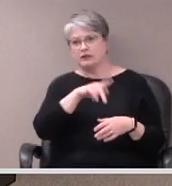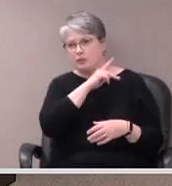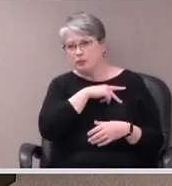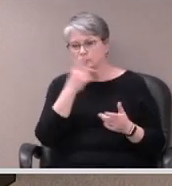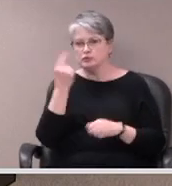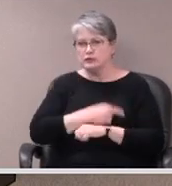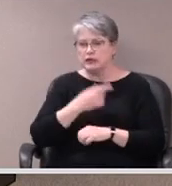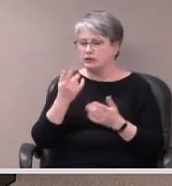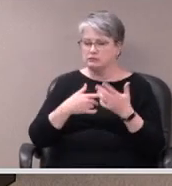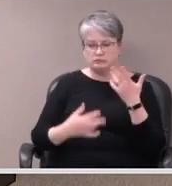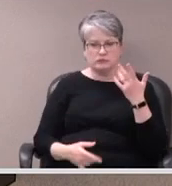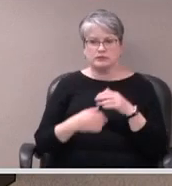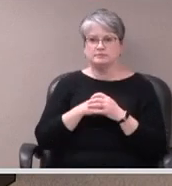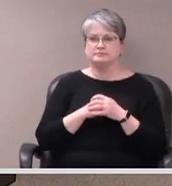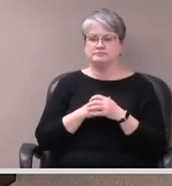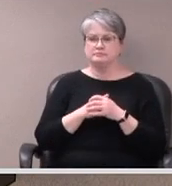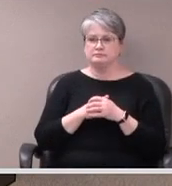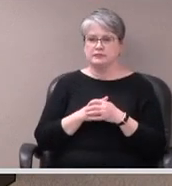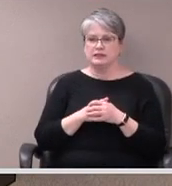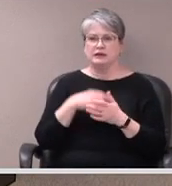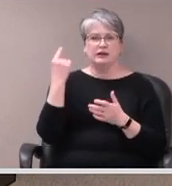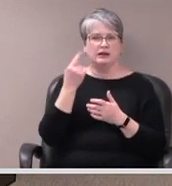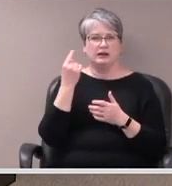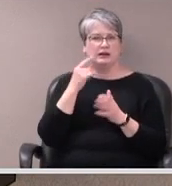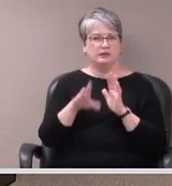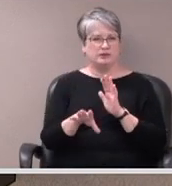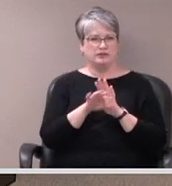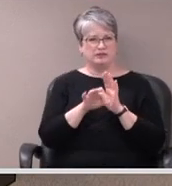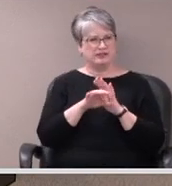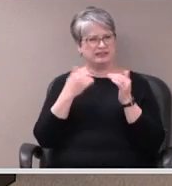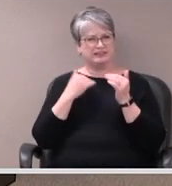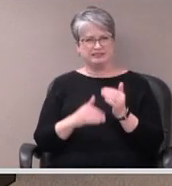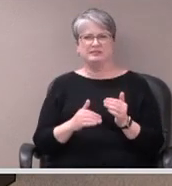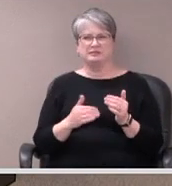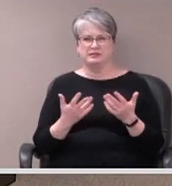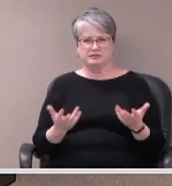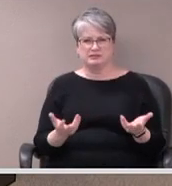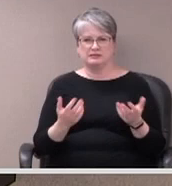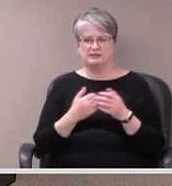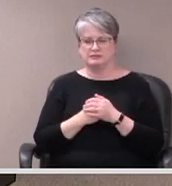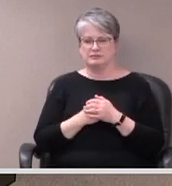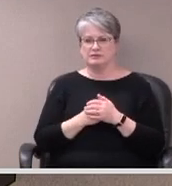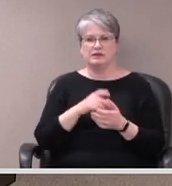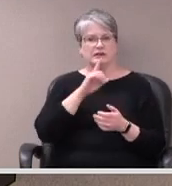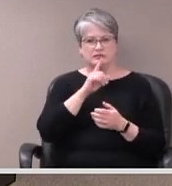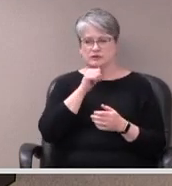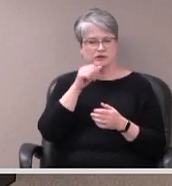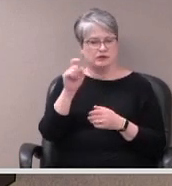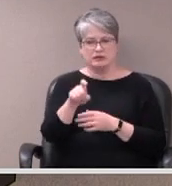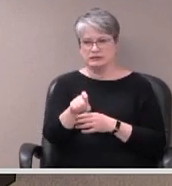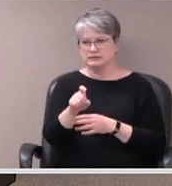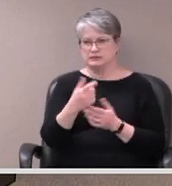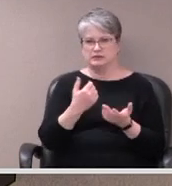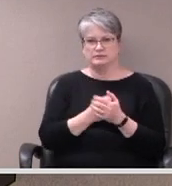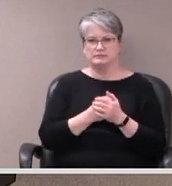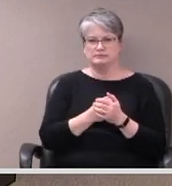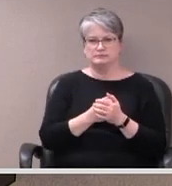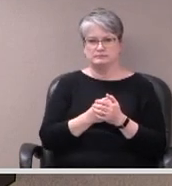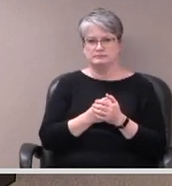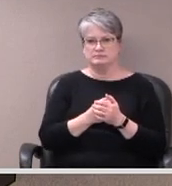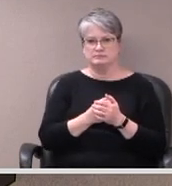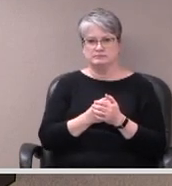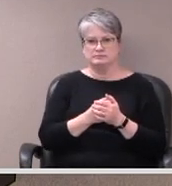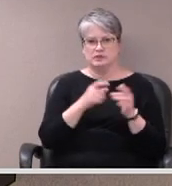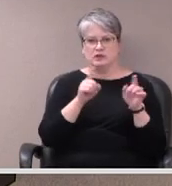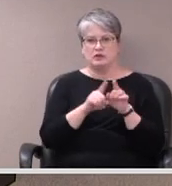whatnot. But I've always found that to be quite limiting and really unnecessary. And I don't think we